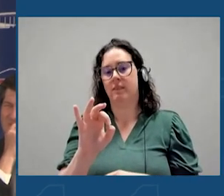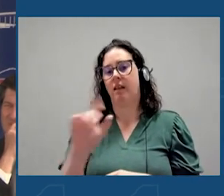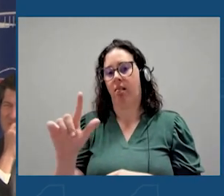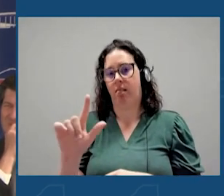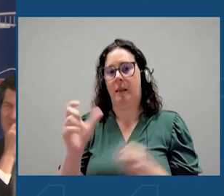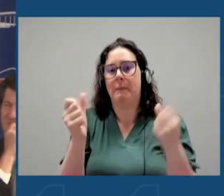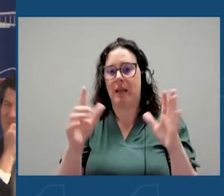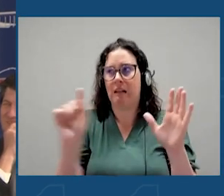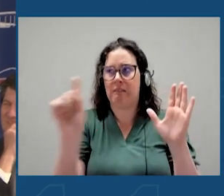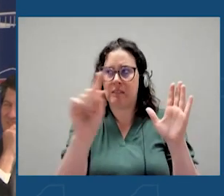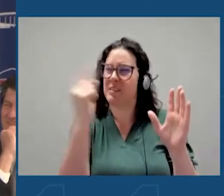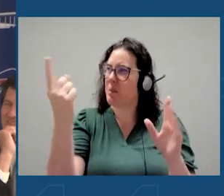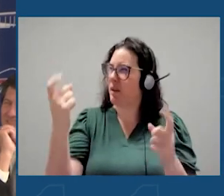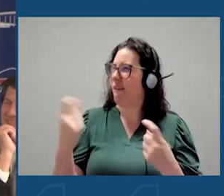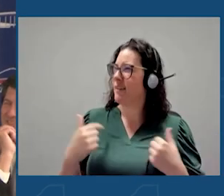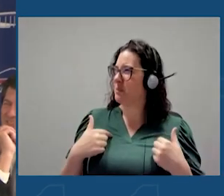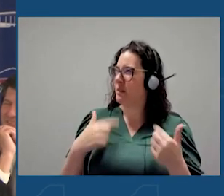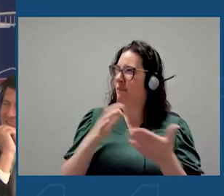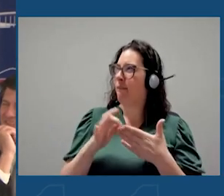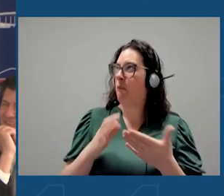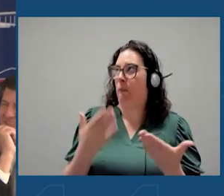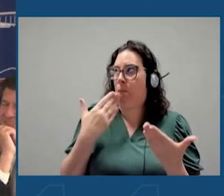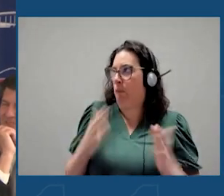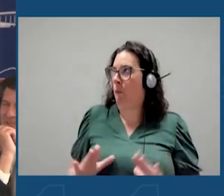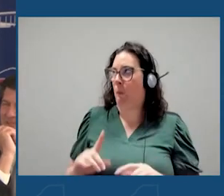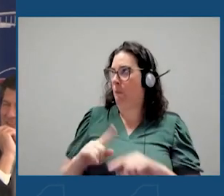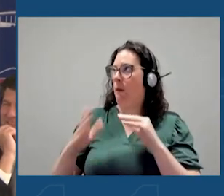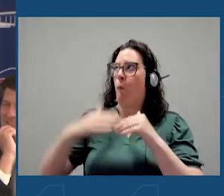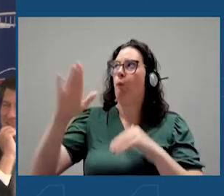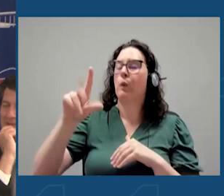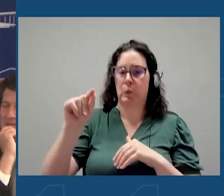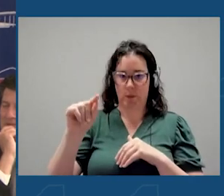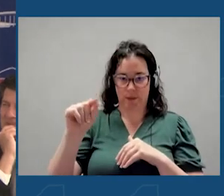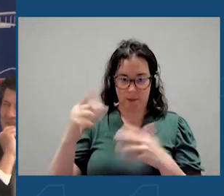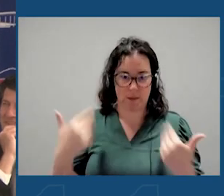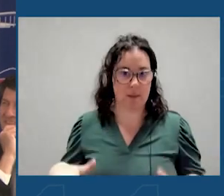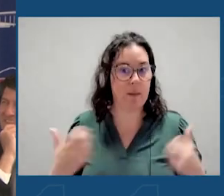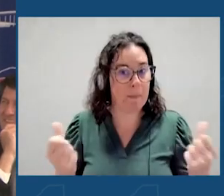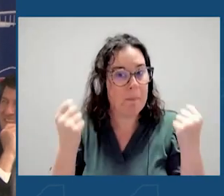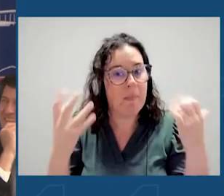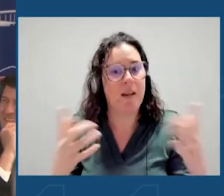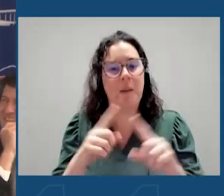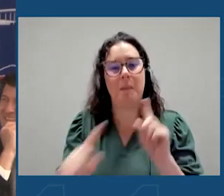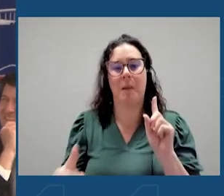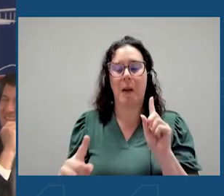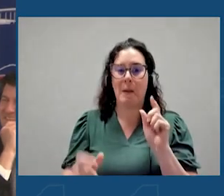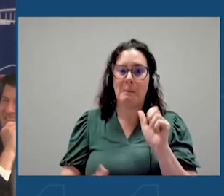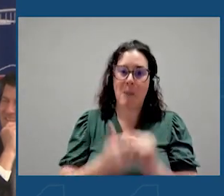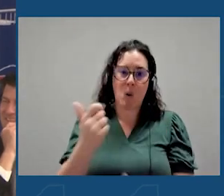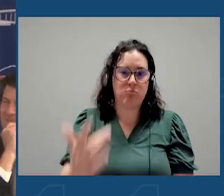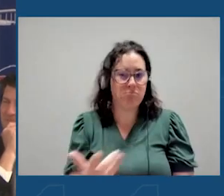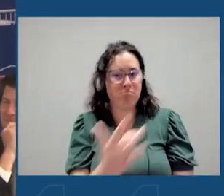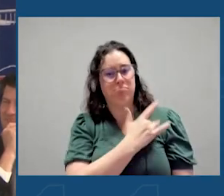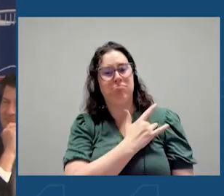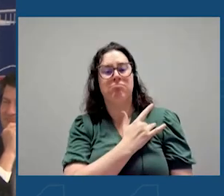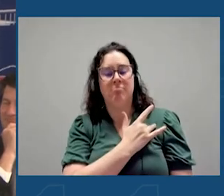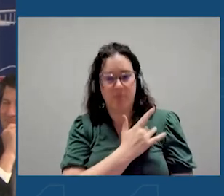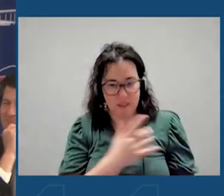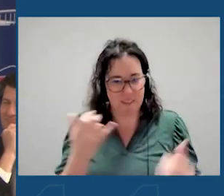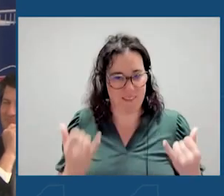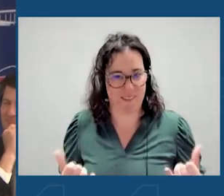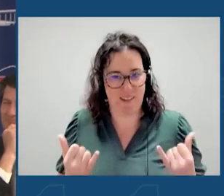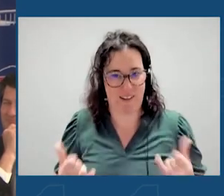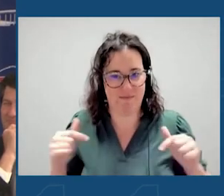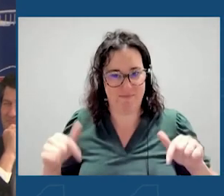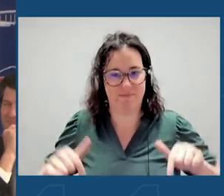how many, and I don't even know, but it's well over 20. But none of them are more meaningful than being here today. This